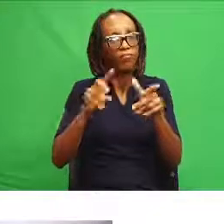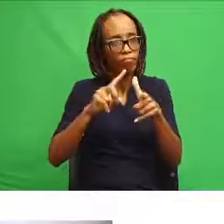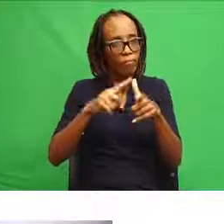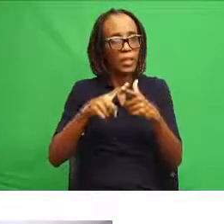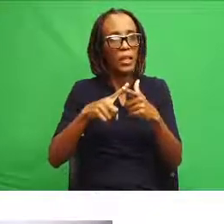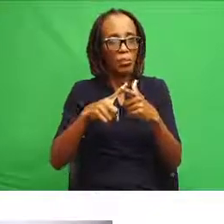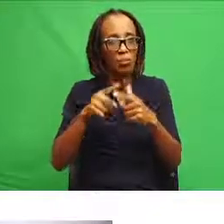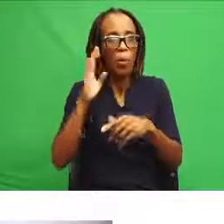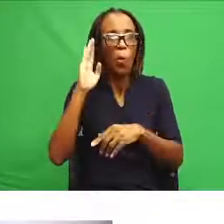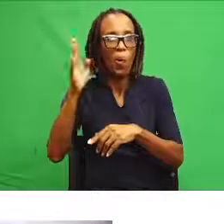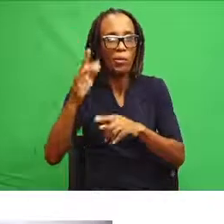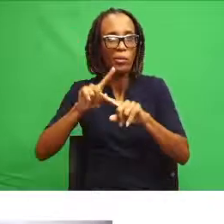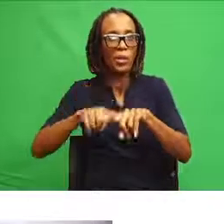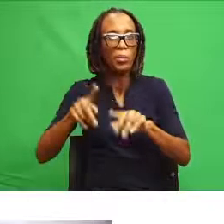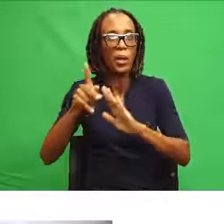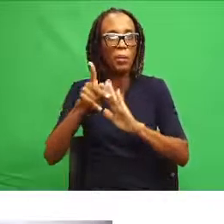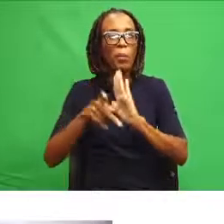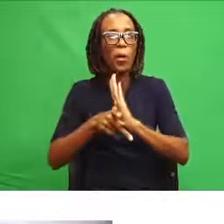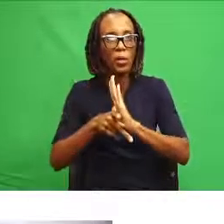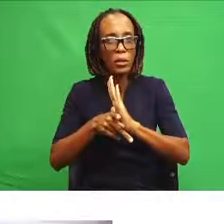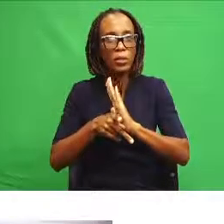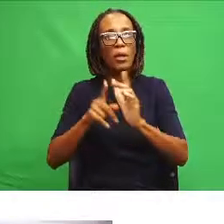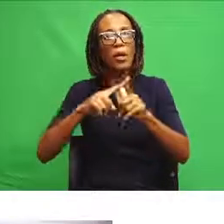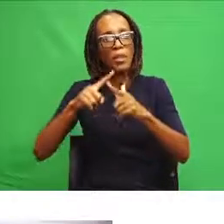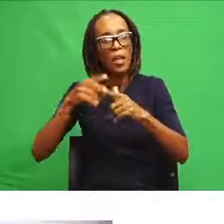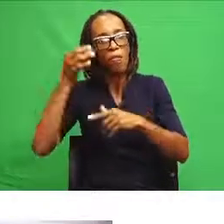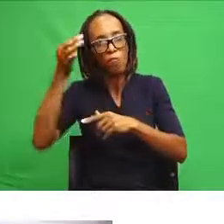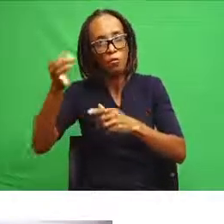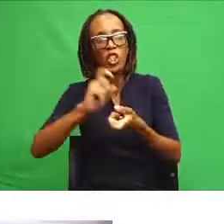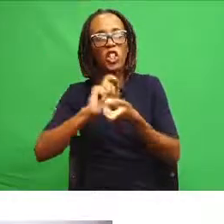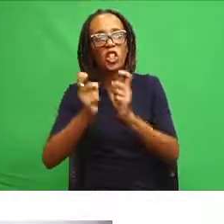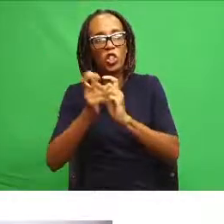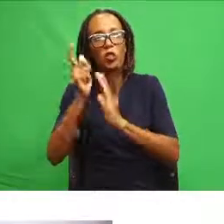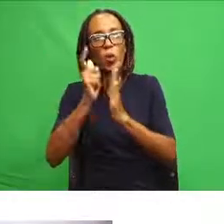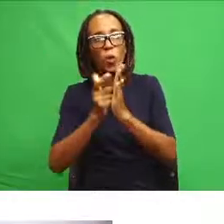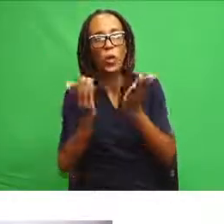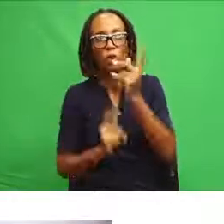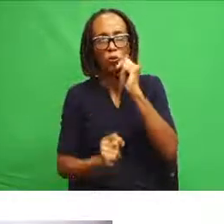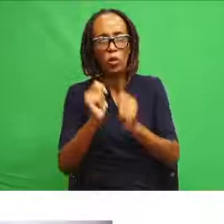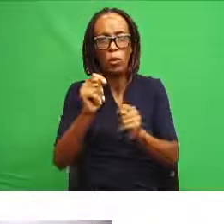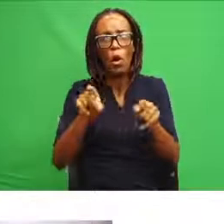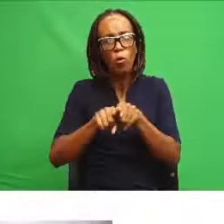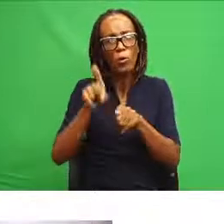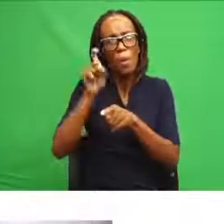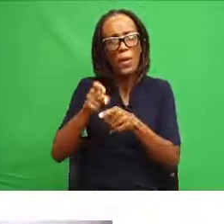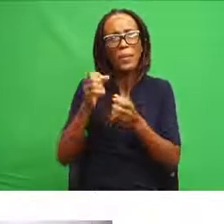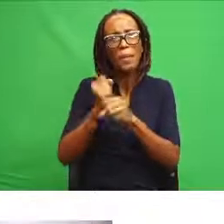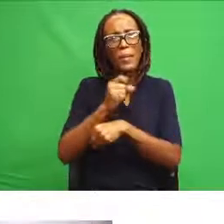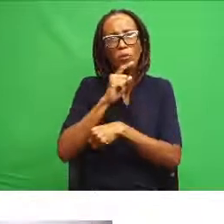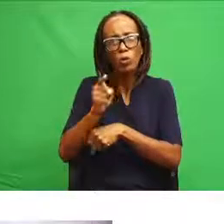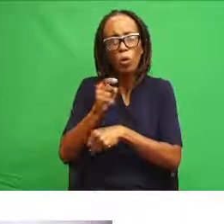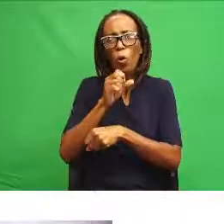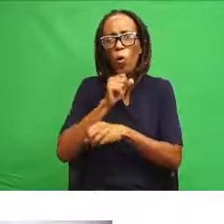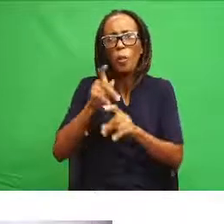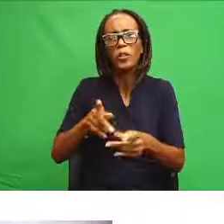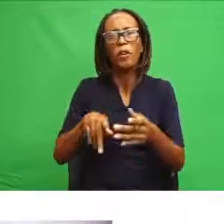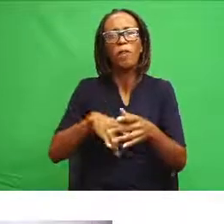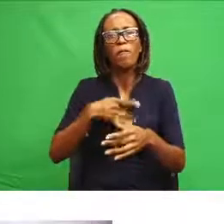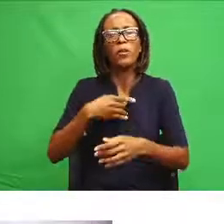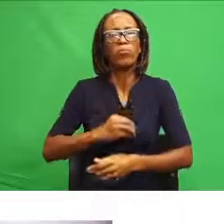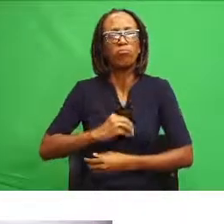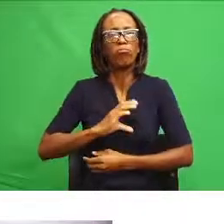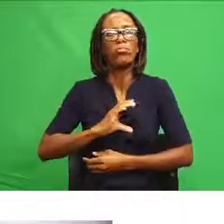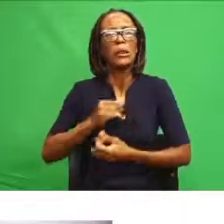But practically speaking, when it comes to maintaining the dignity of the elder and so on, I can say that in terms of